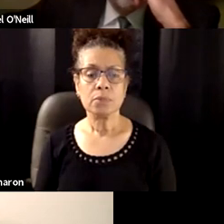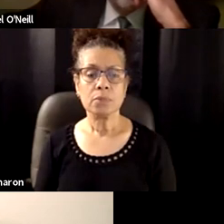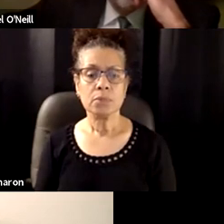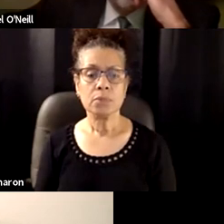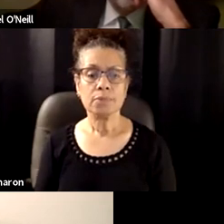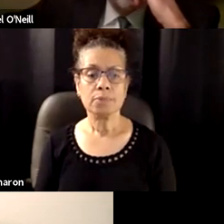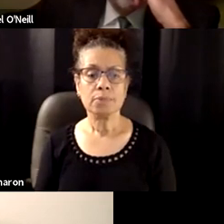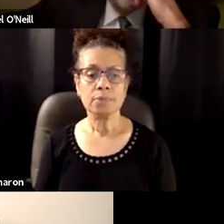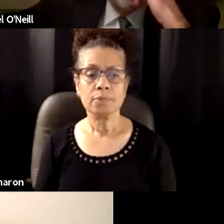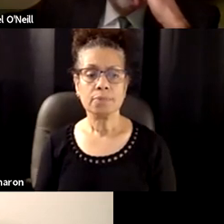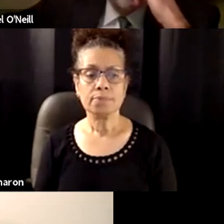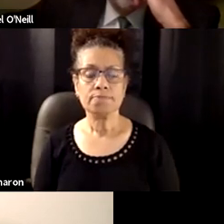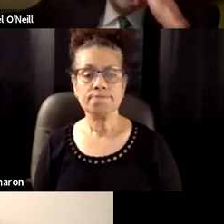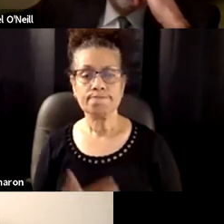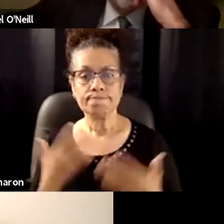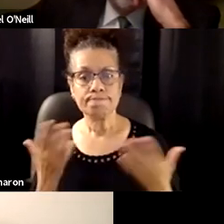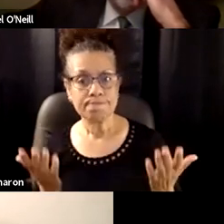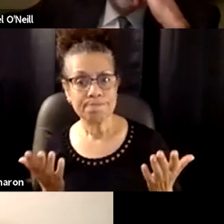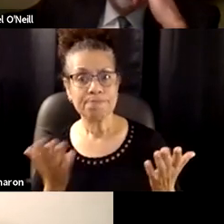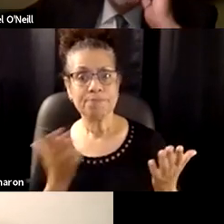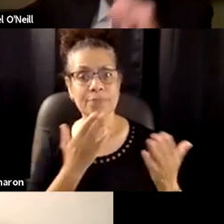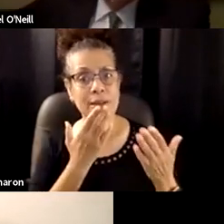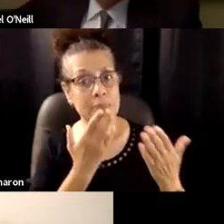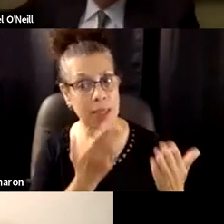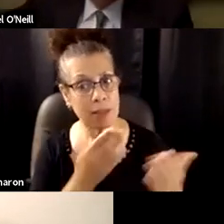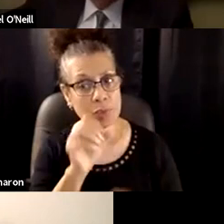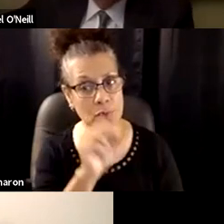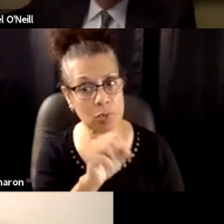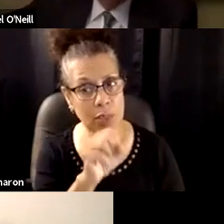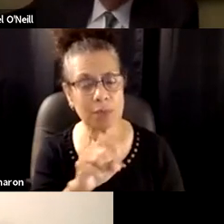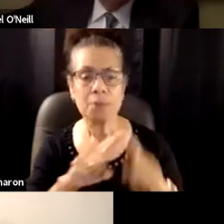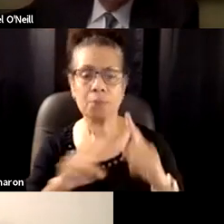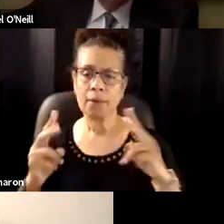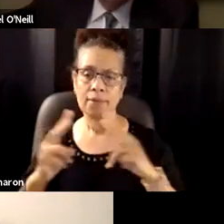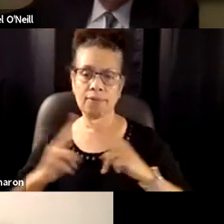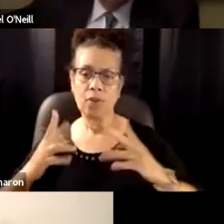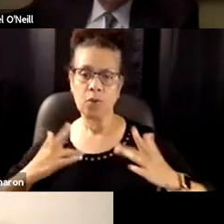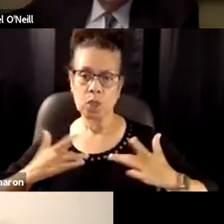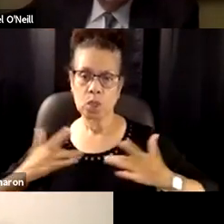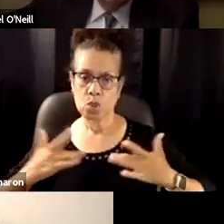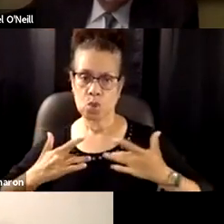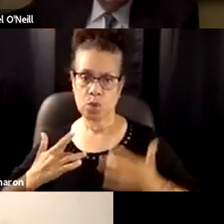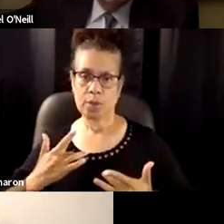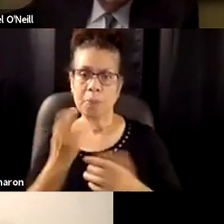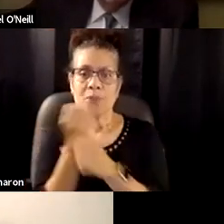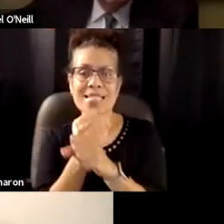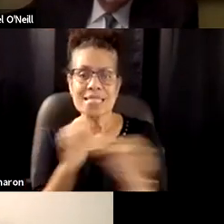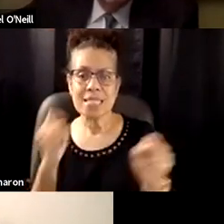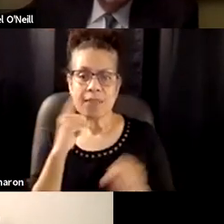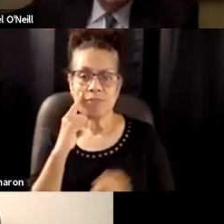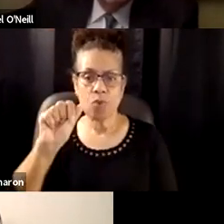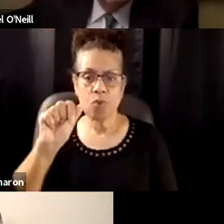um very thankful however i am very concerned with the safety of everybody